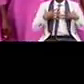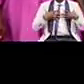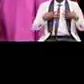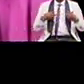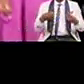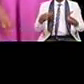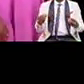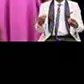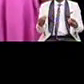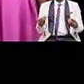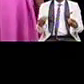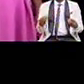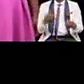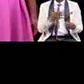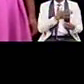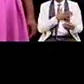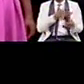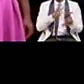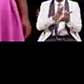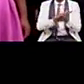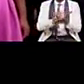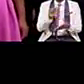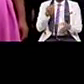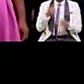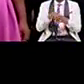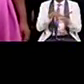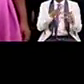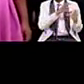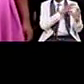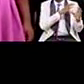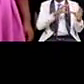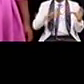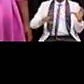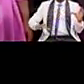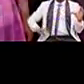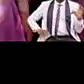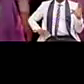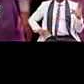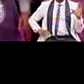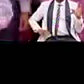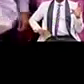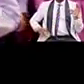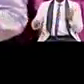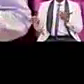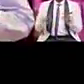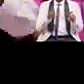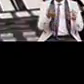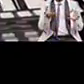Baby, why? Do you